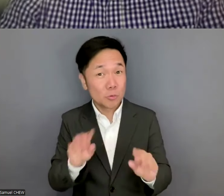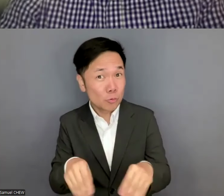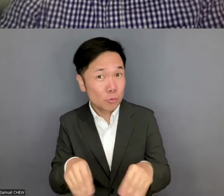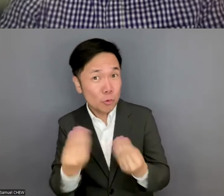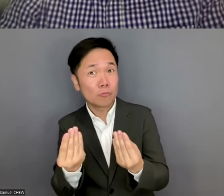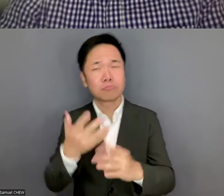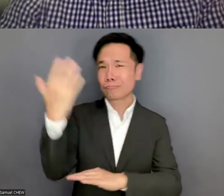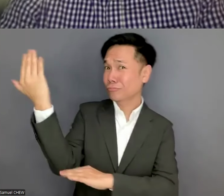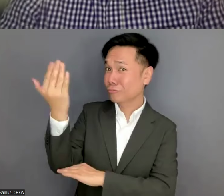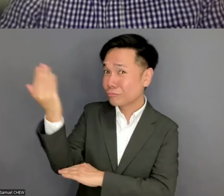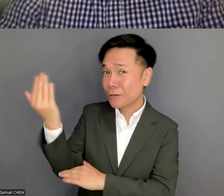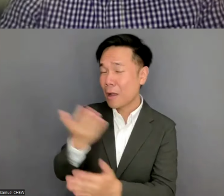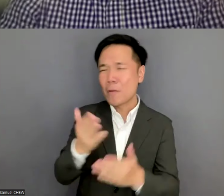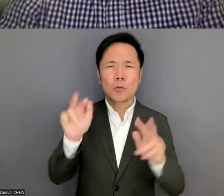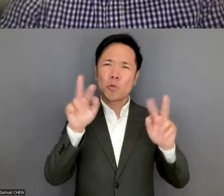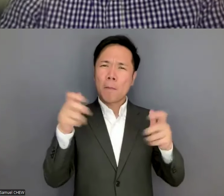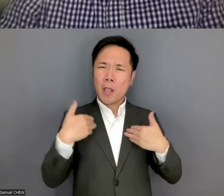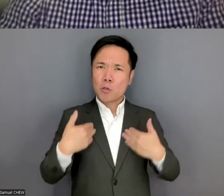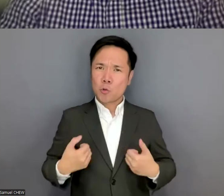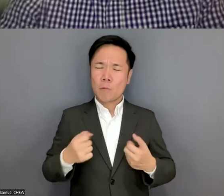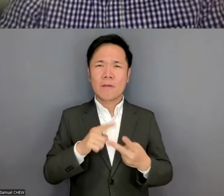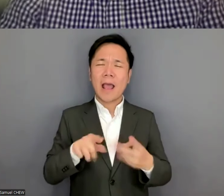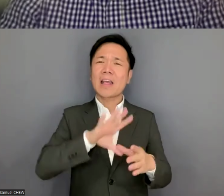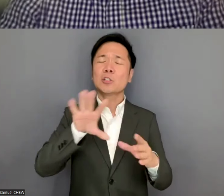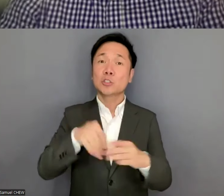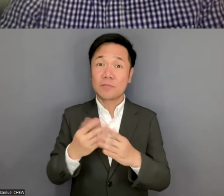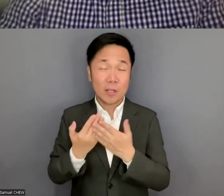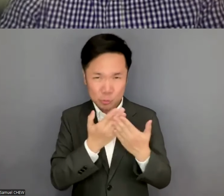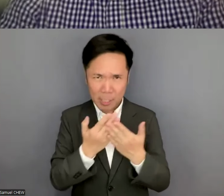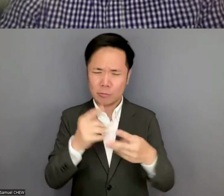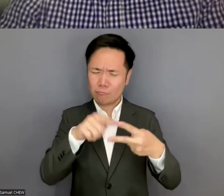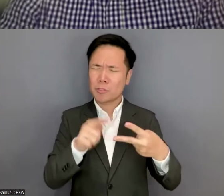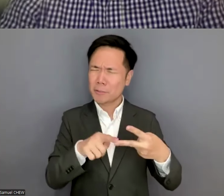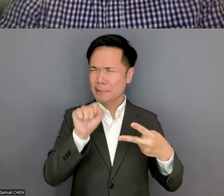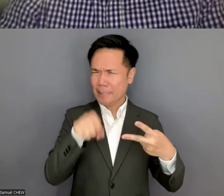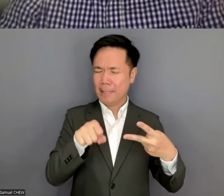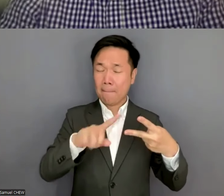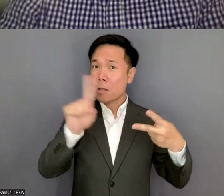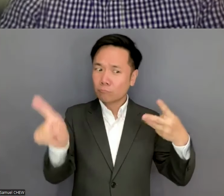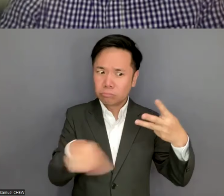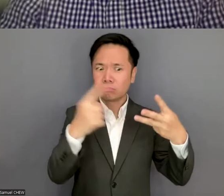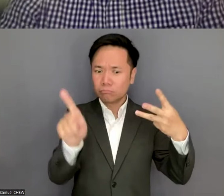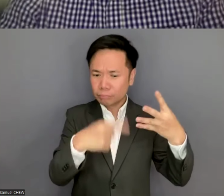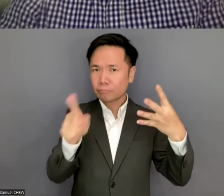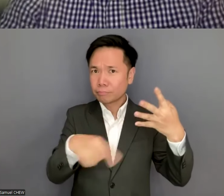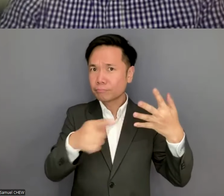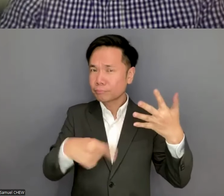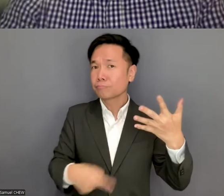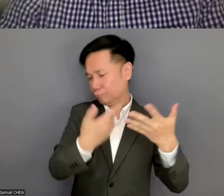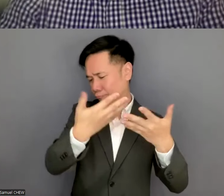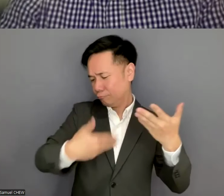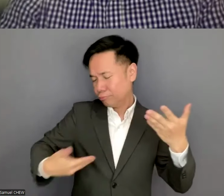health questions and inclusive educations. These are very important topics, but I think there's much more children and youth with